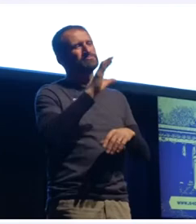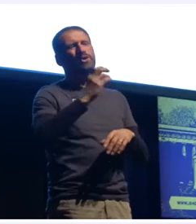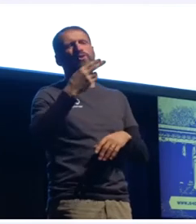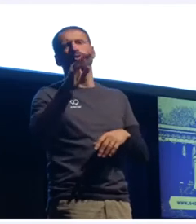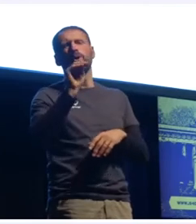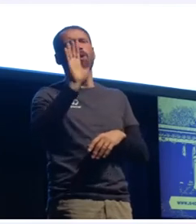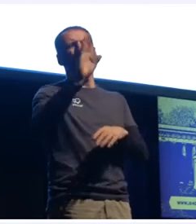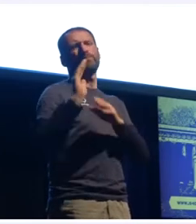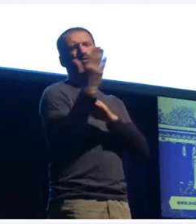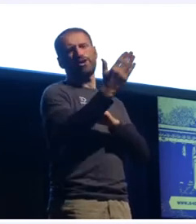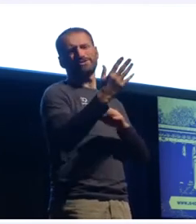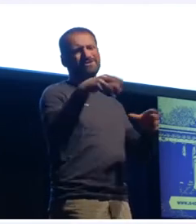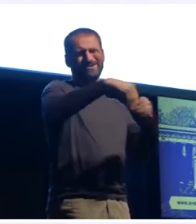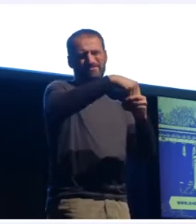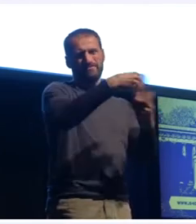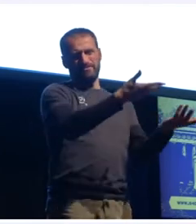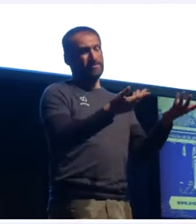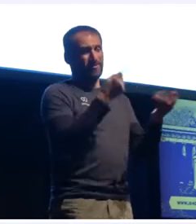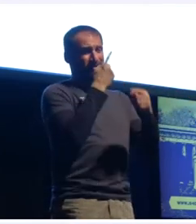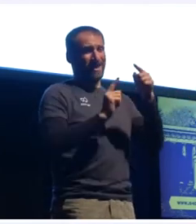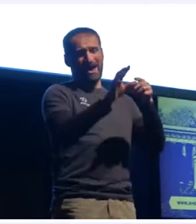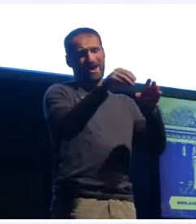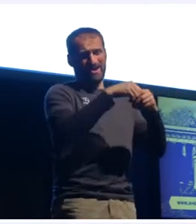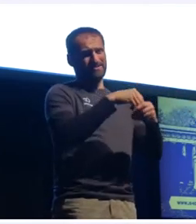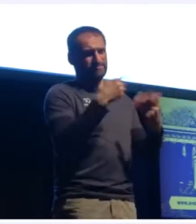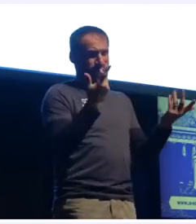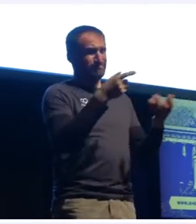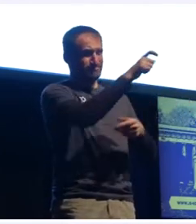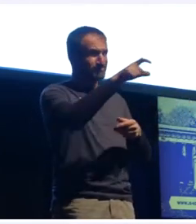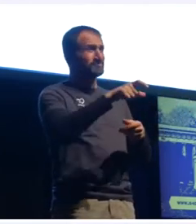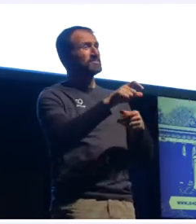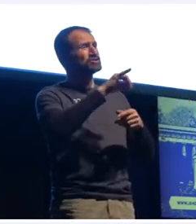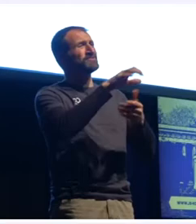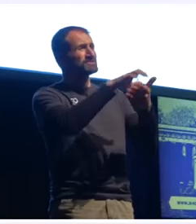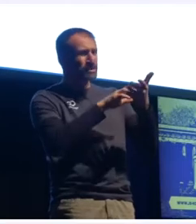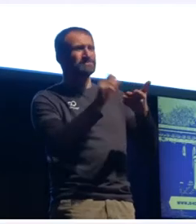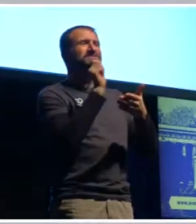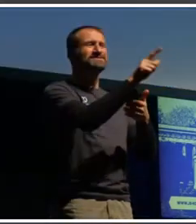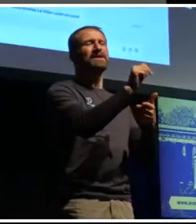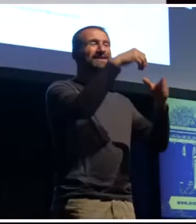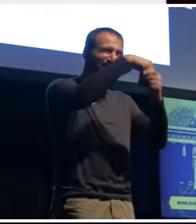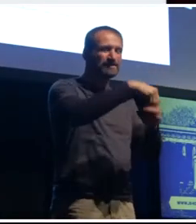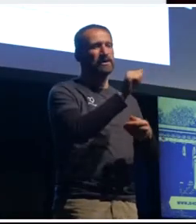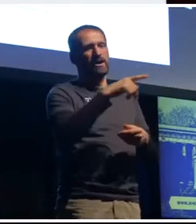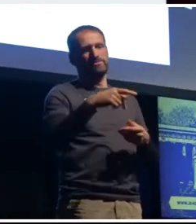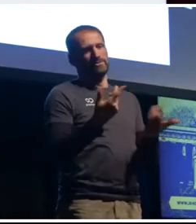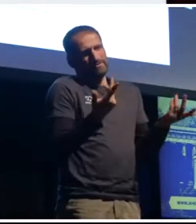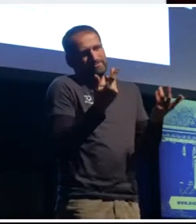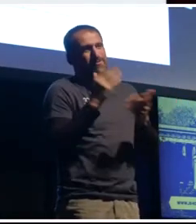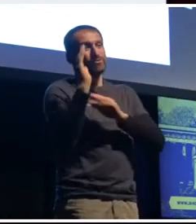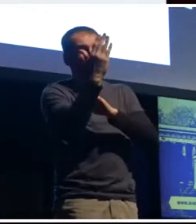HTML and CSS and JavaScript in and package and send to people as an app. It's like a browser in a virtual box.